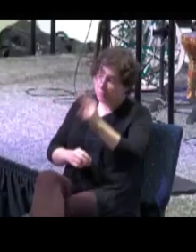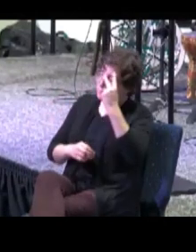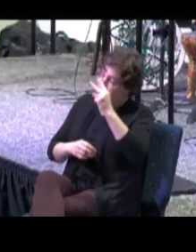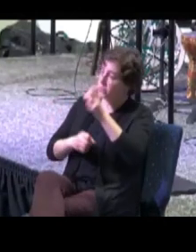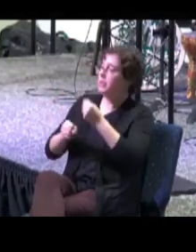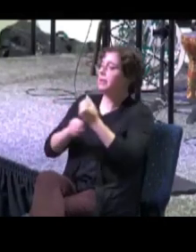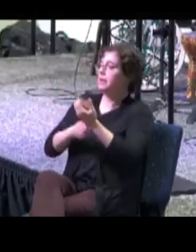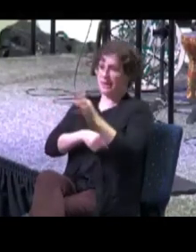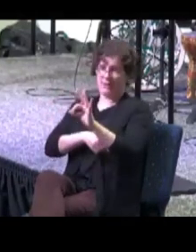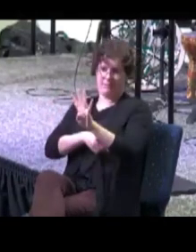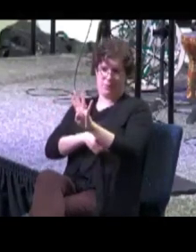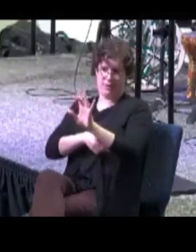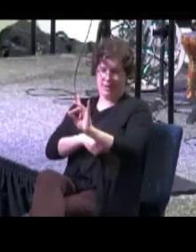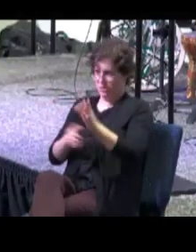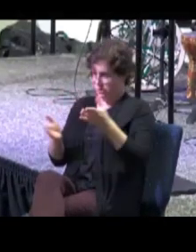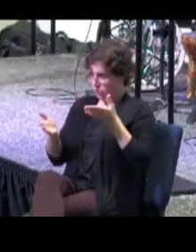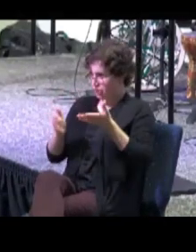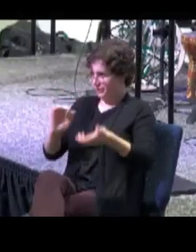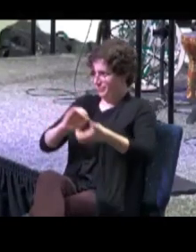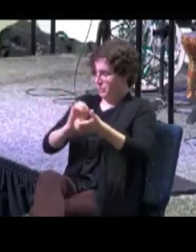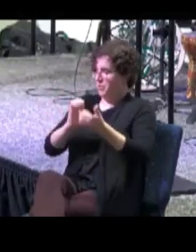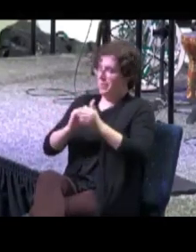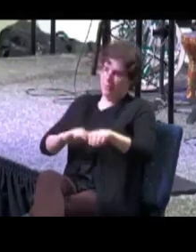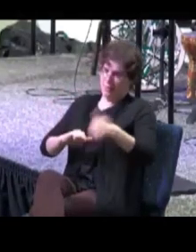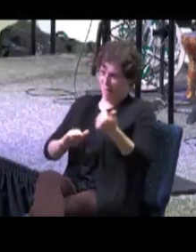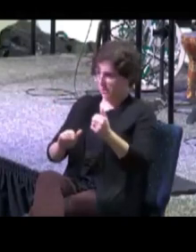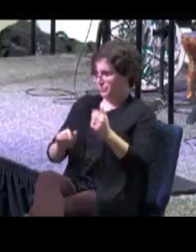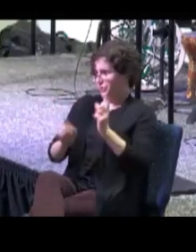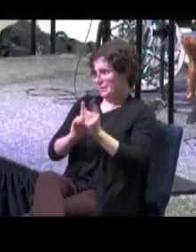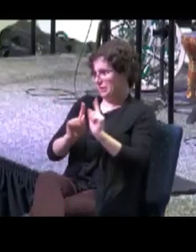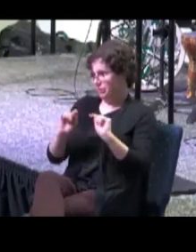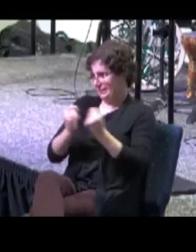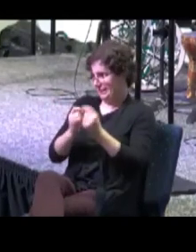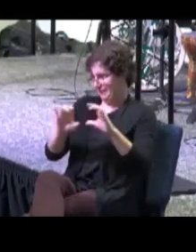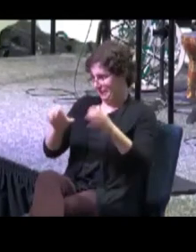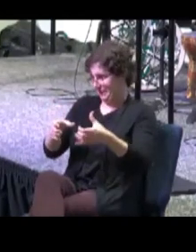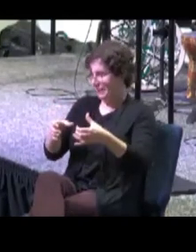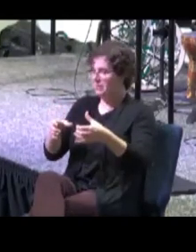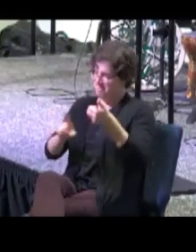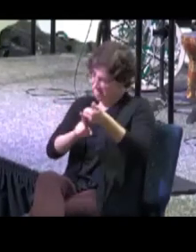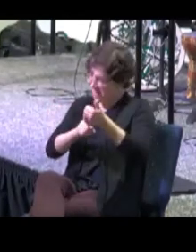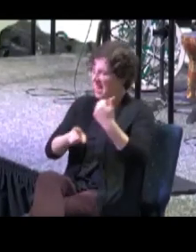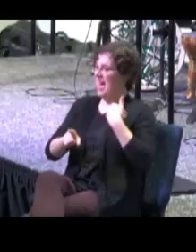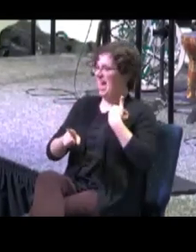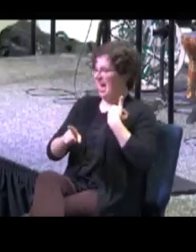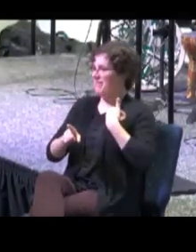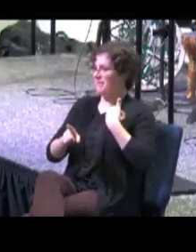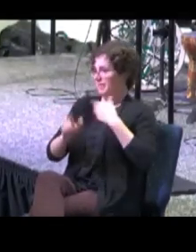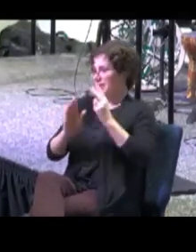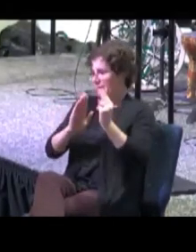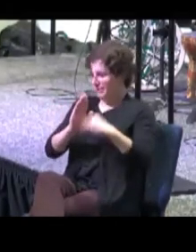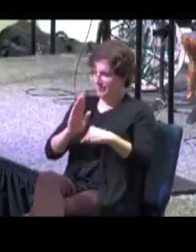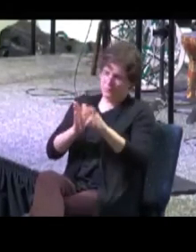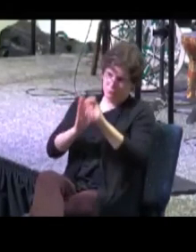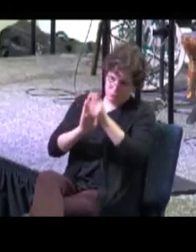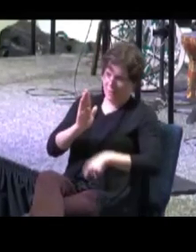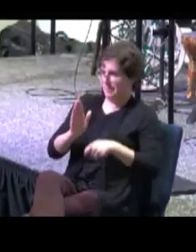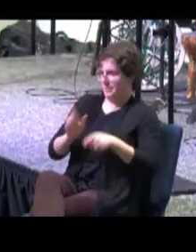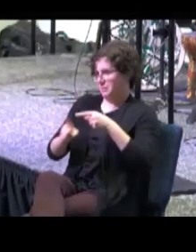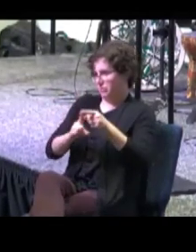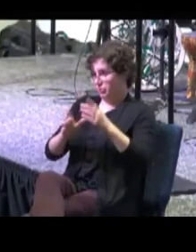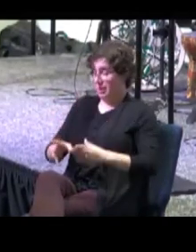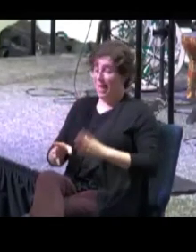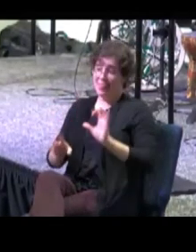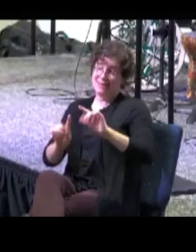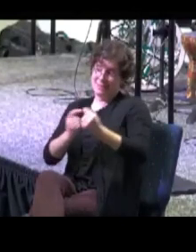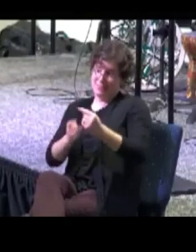1948 to serve alongside another translation team as literacy specialists. That team was Wilbur and